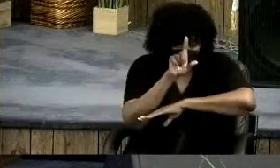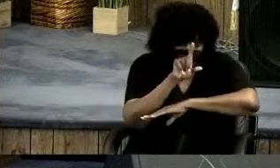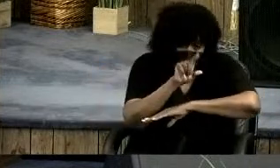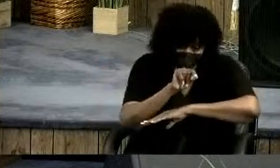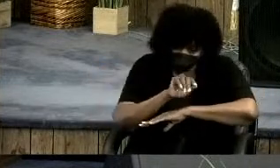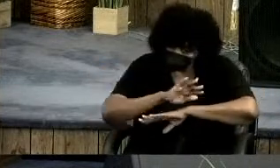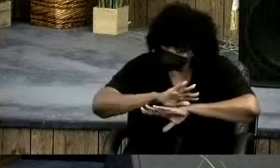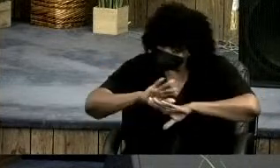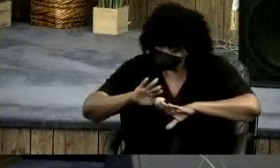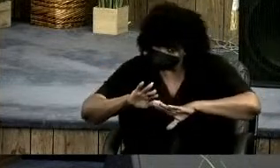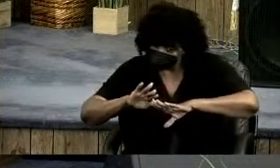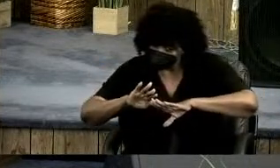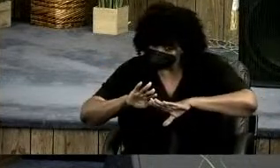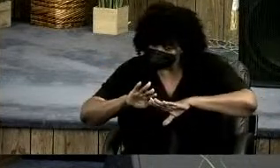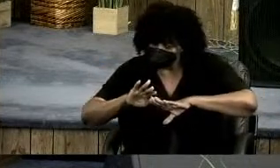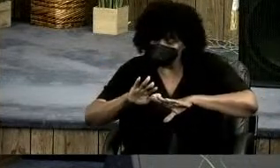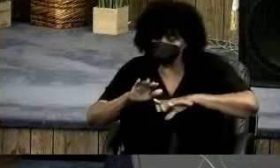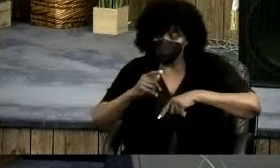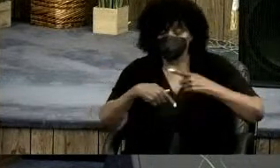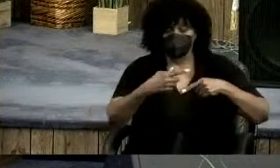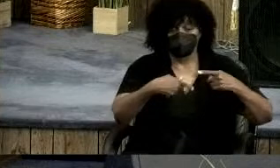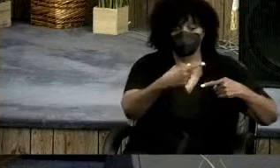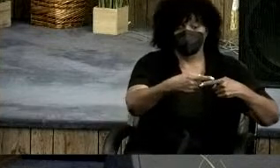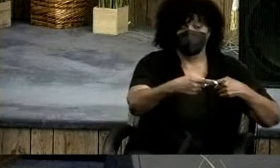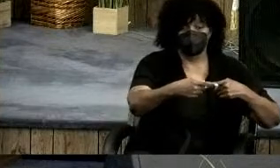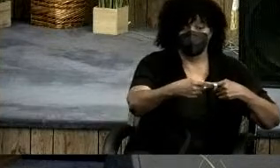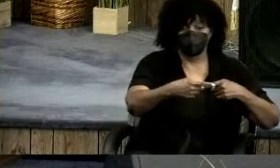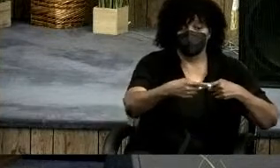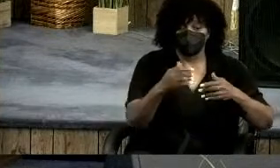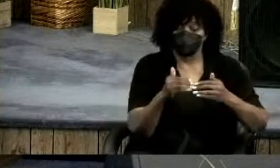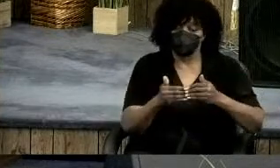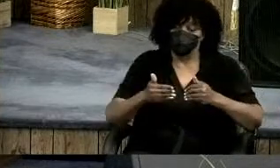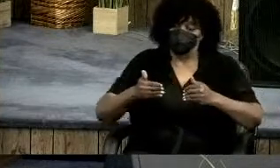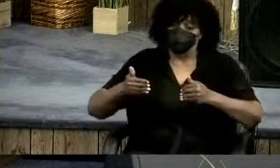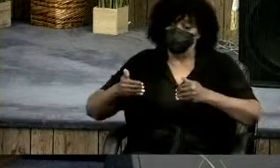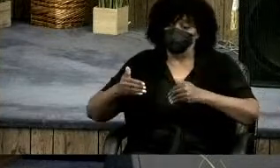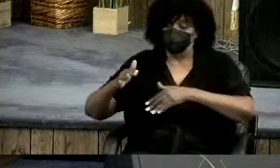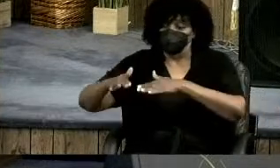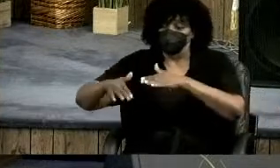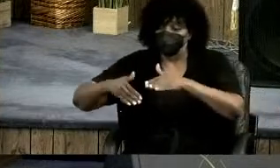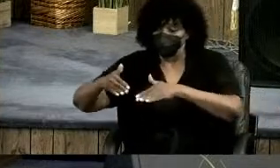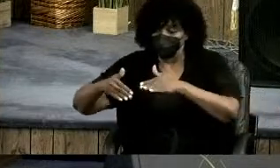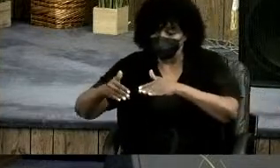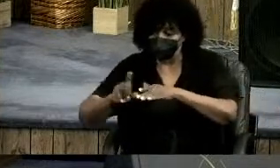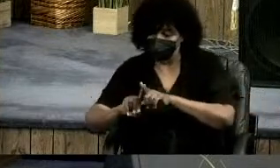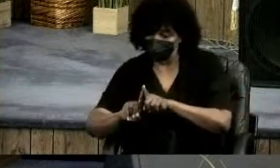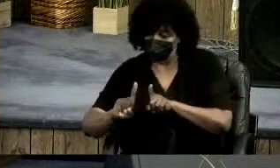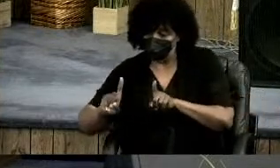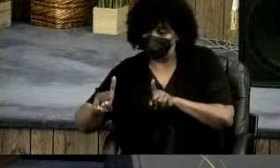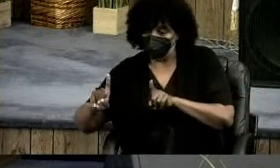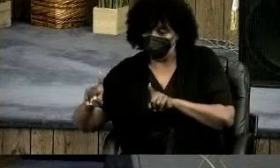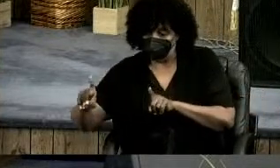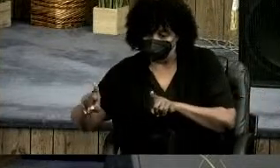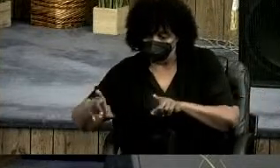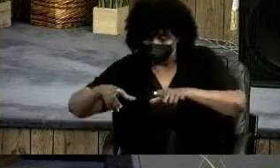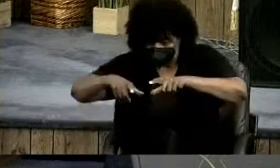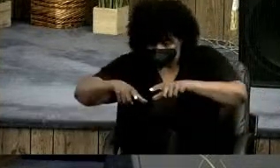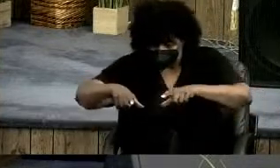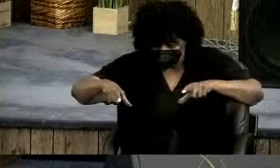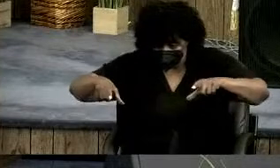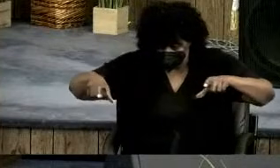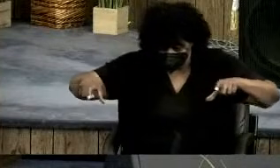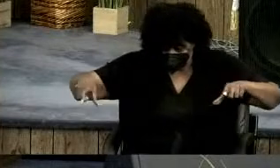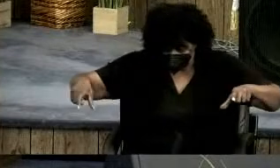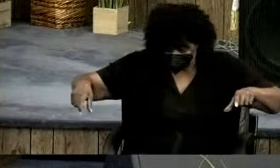No, don't go nowhere near. Just take the outskirts. If you got to go somewhere, don't walk across it. We just ask only the